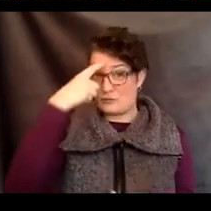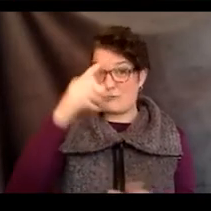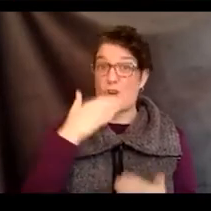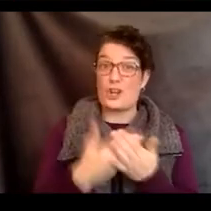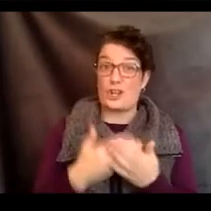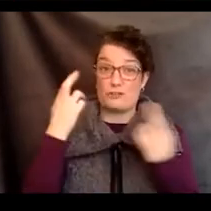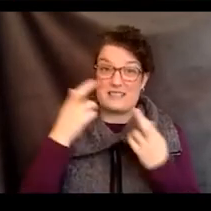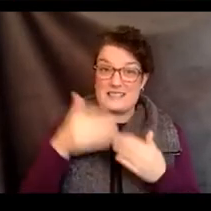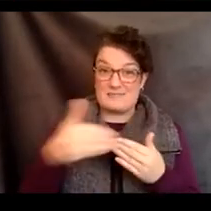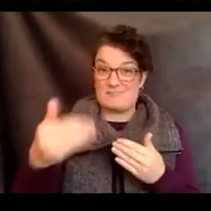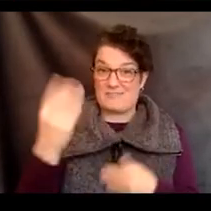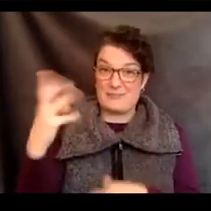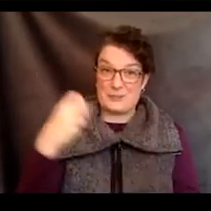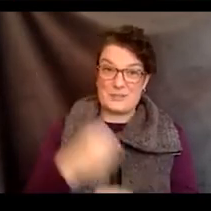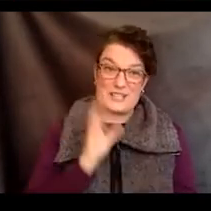in a few years, maybe.